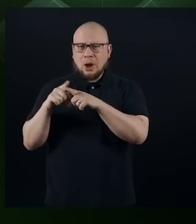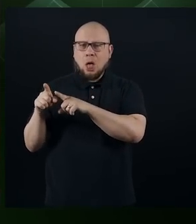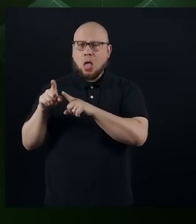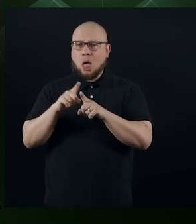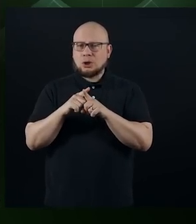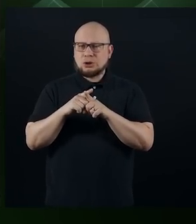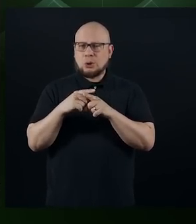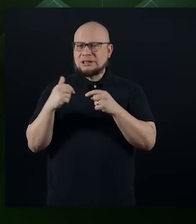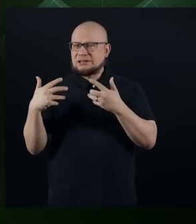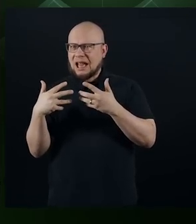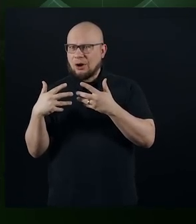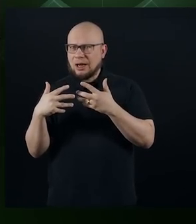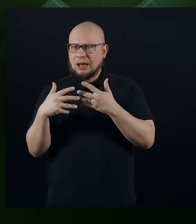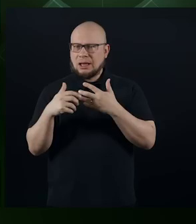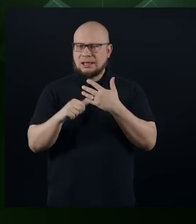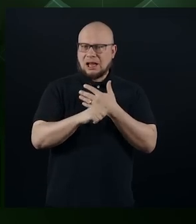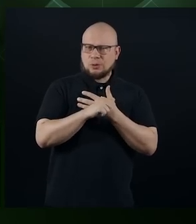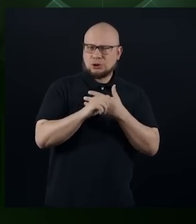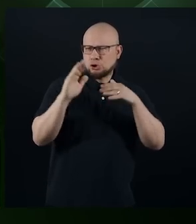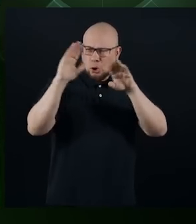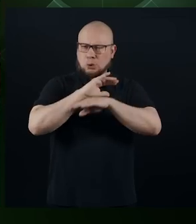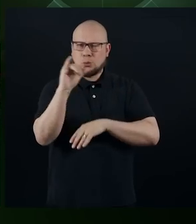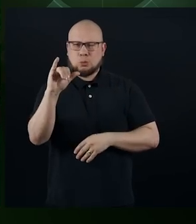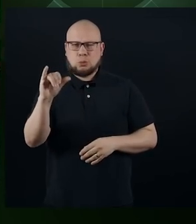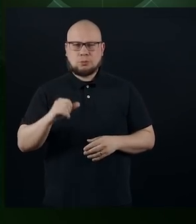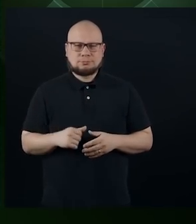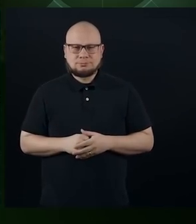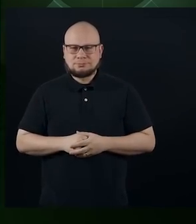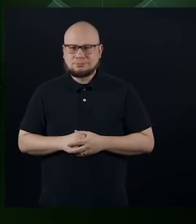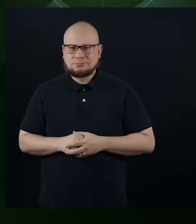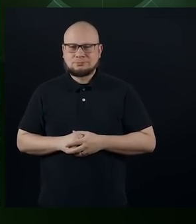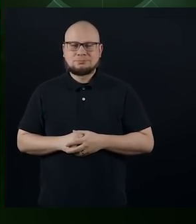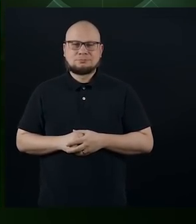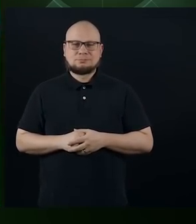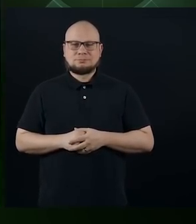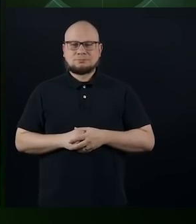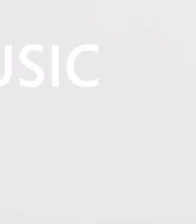dangerous, and almost a bit dark? Destroy them!